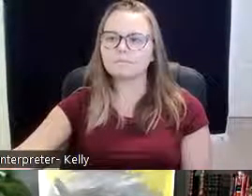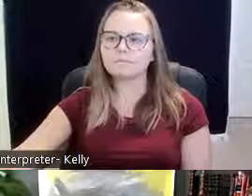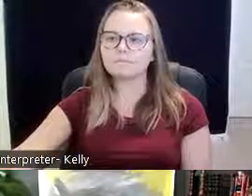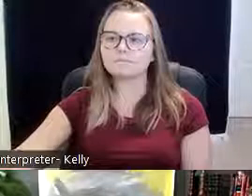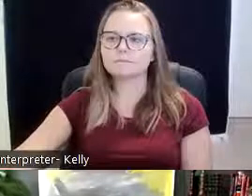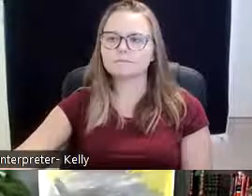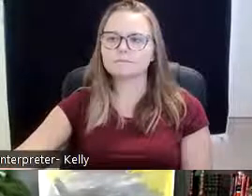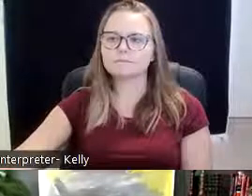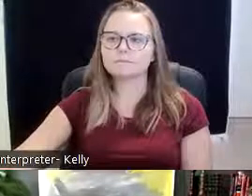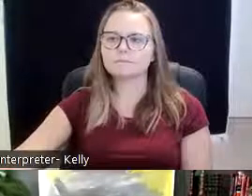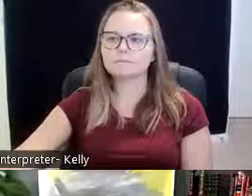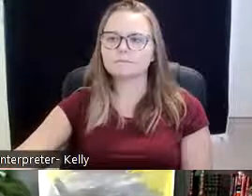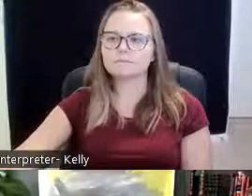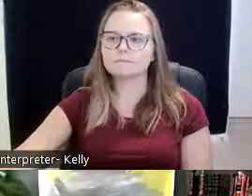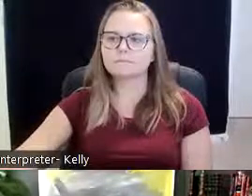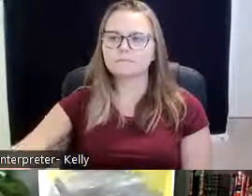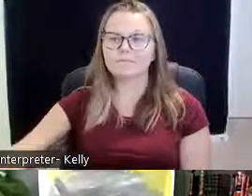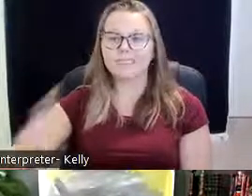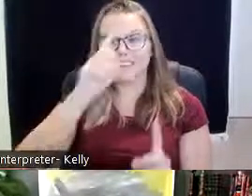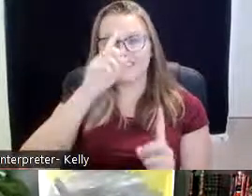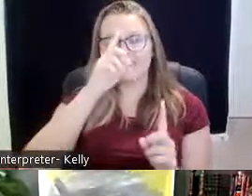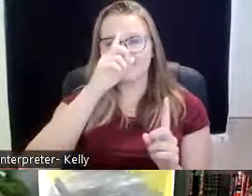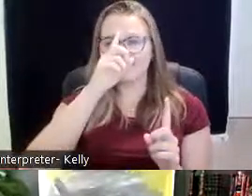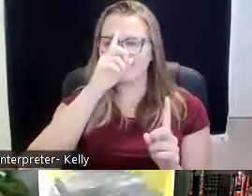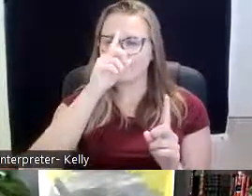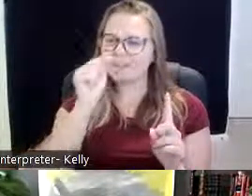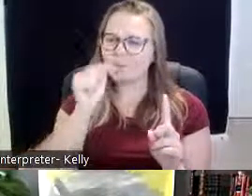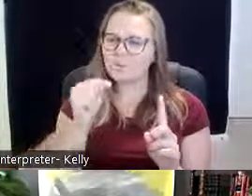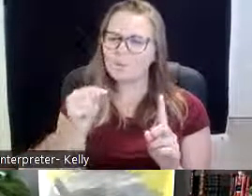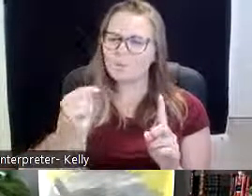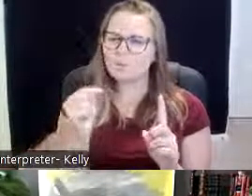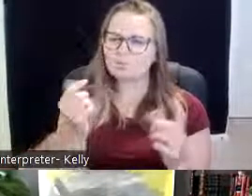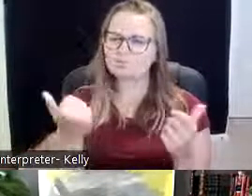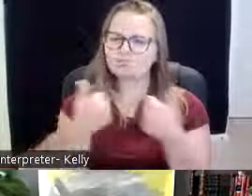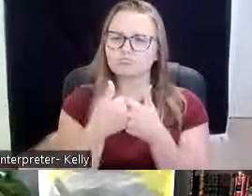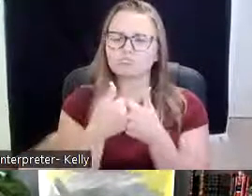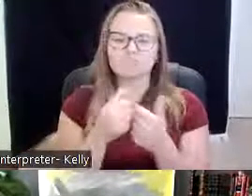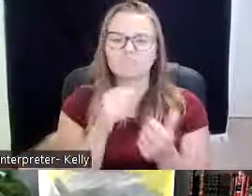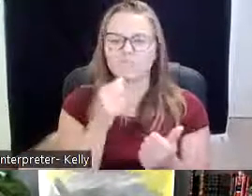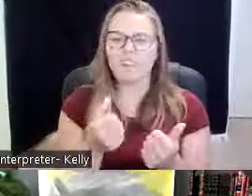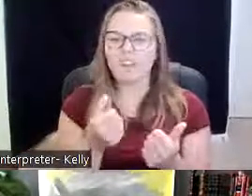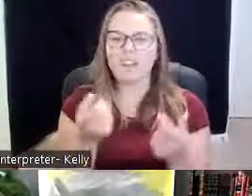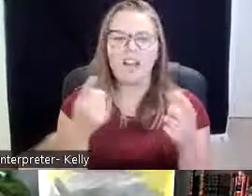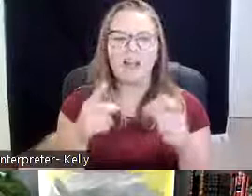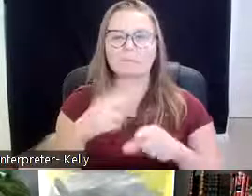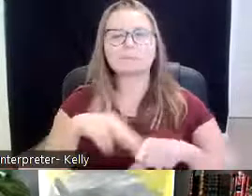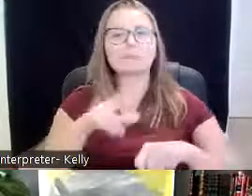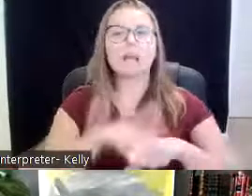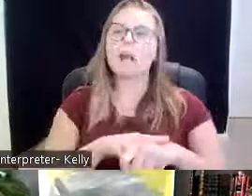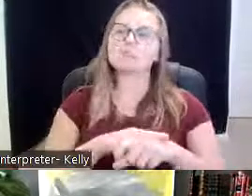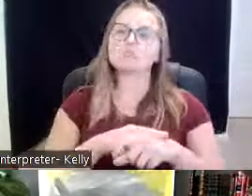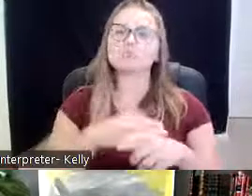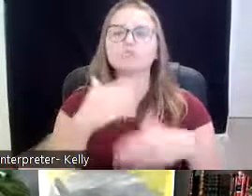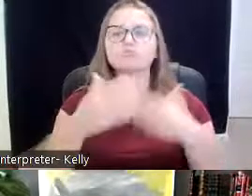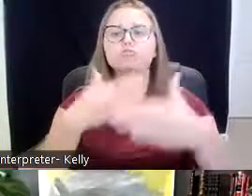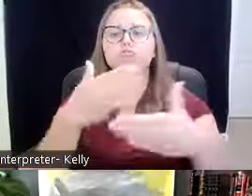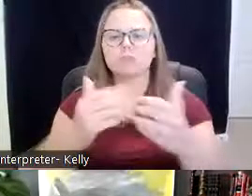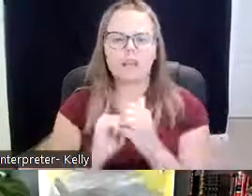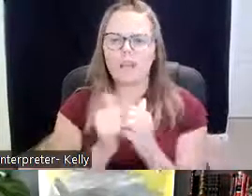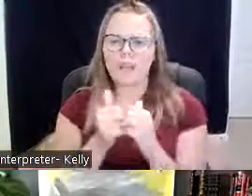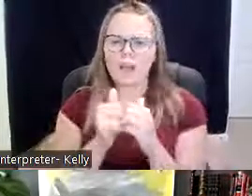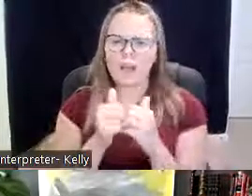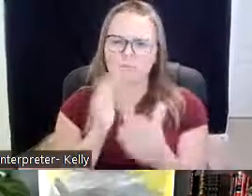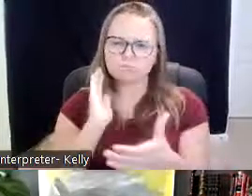challenge that we face, is when these things are not happening naturally, how do we step in and try